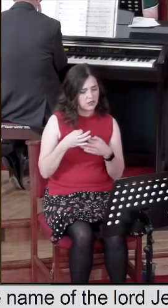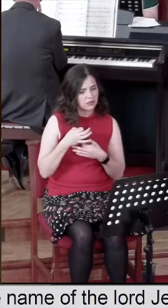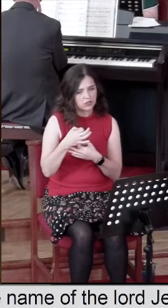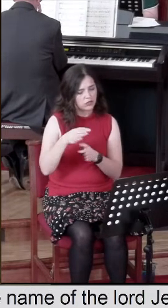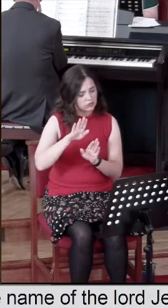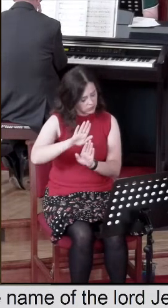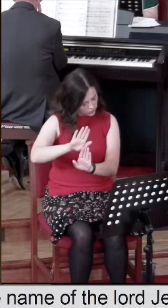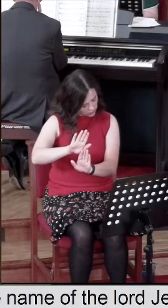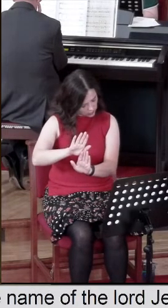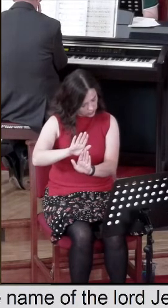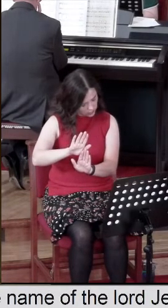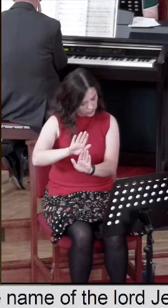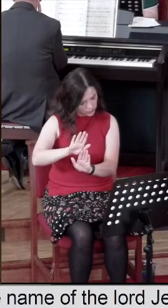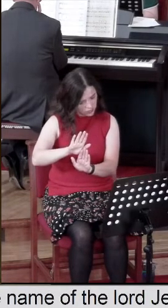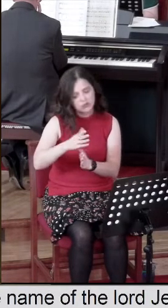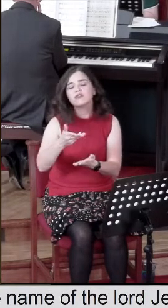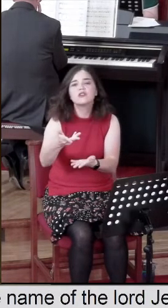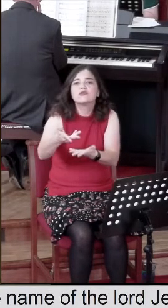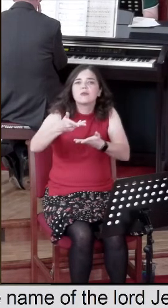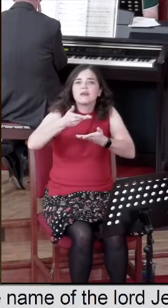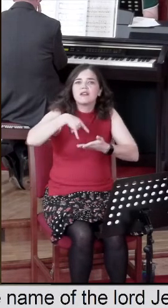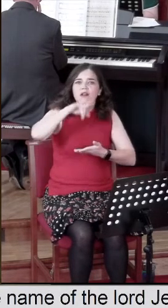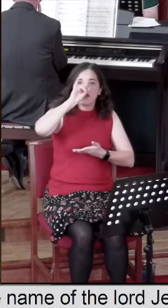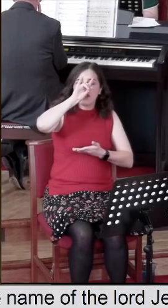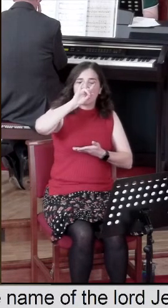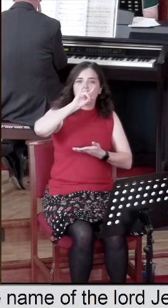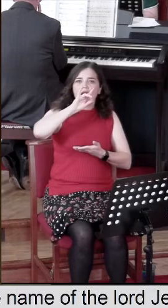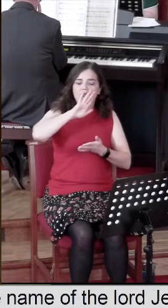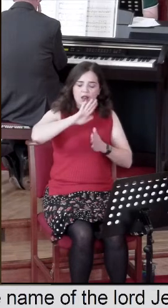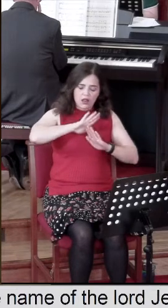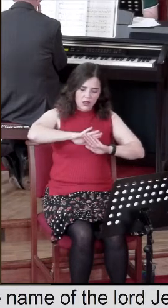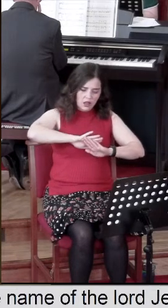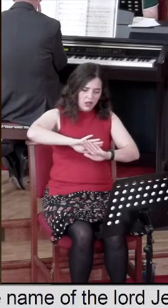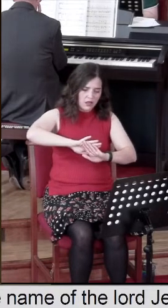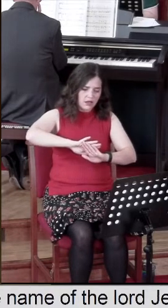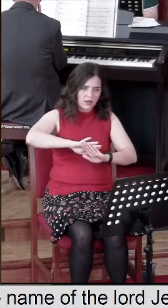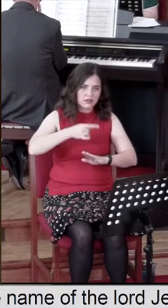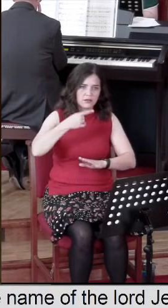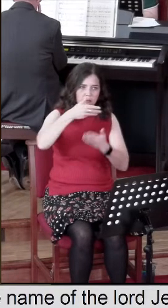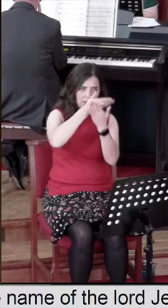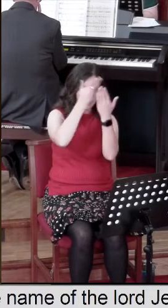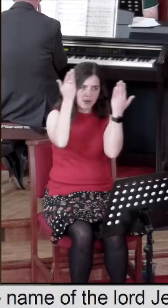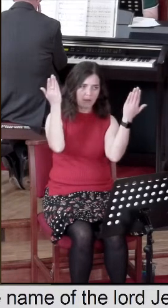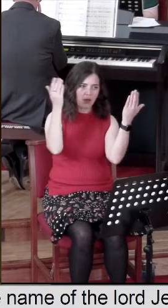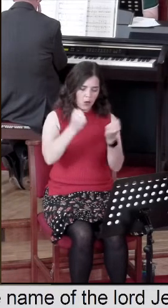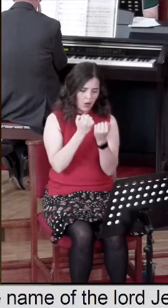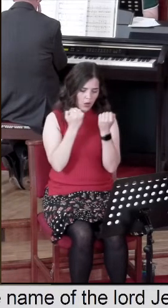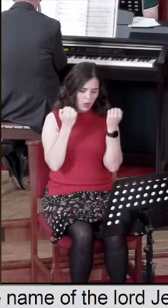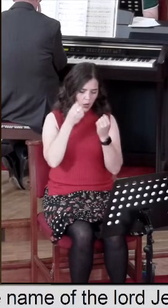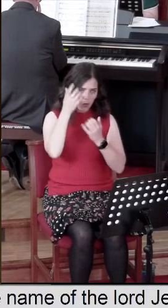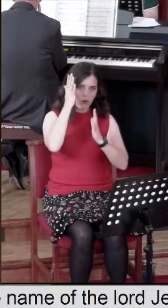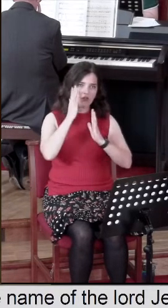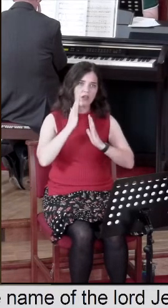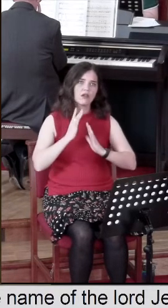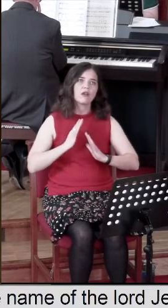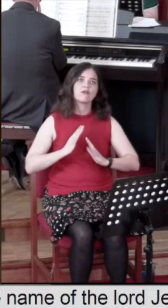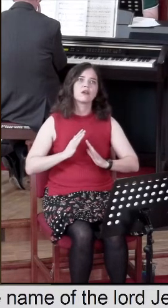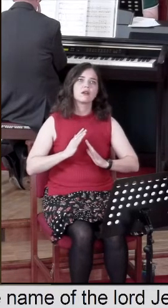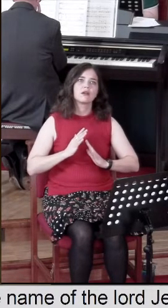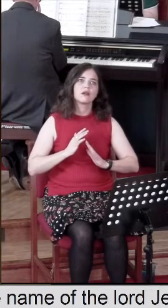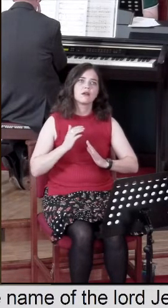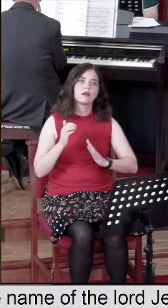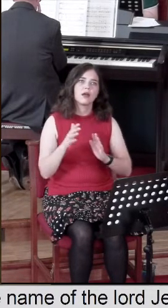into temptation, but deliver us from evil. For thine is the kingdom, the power, and the glory